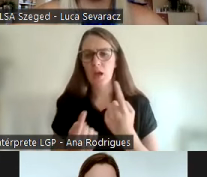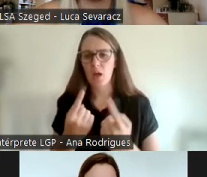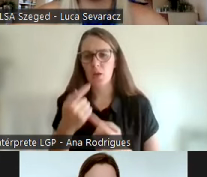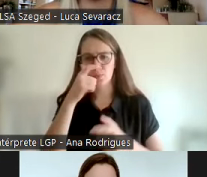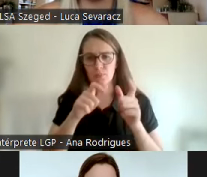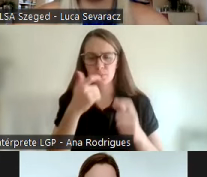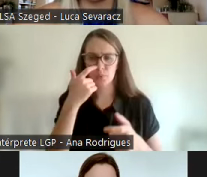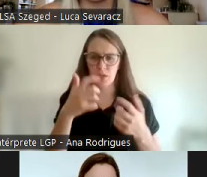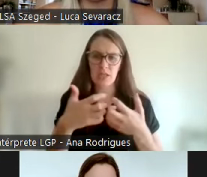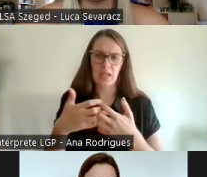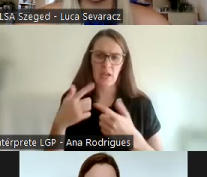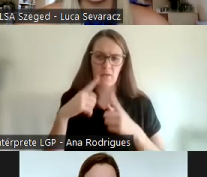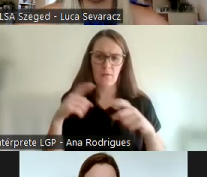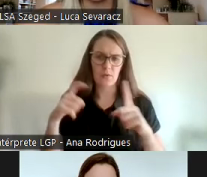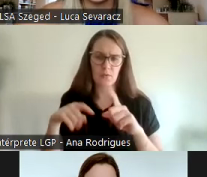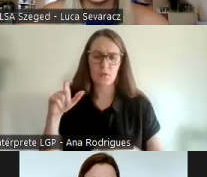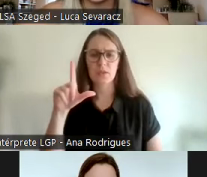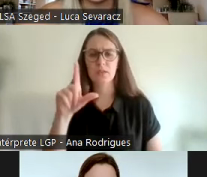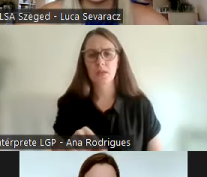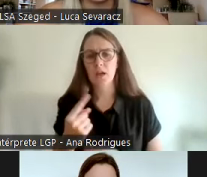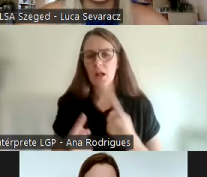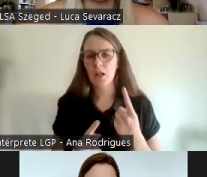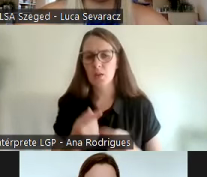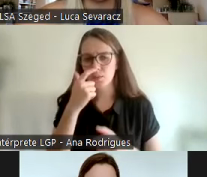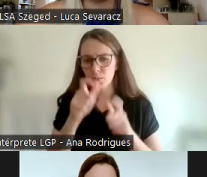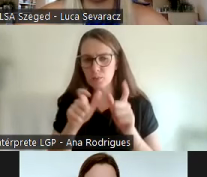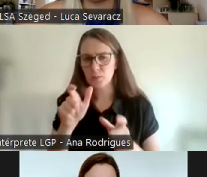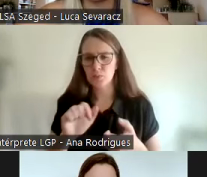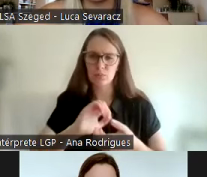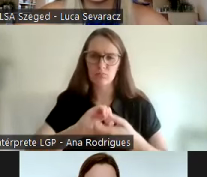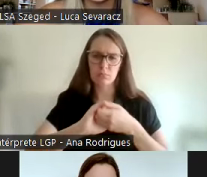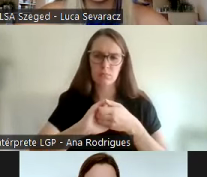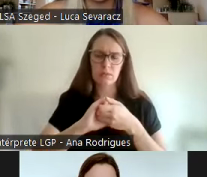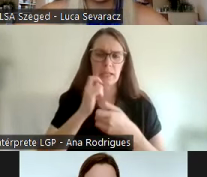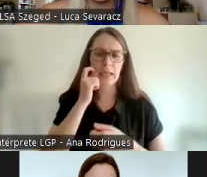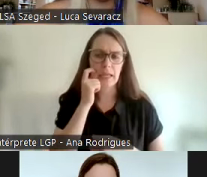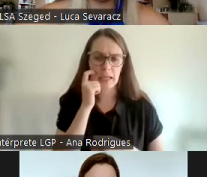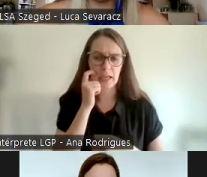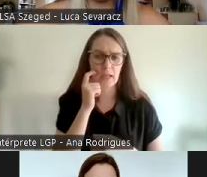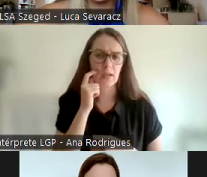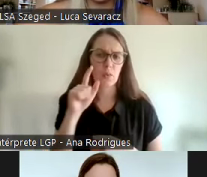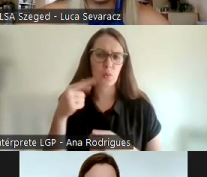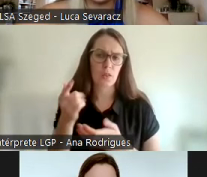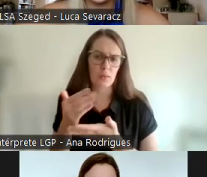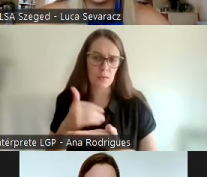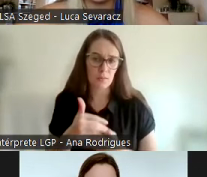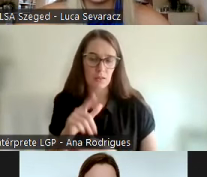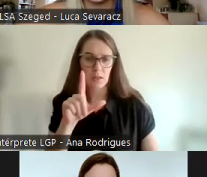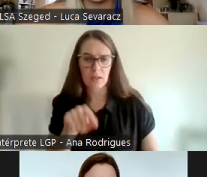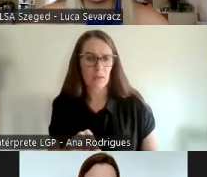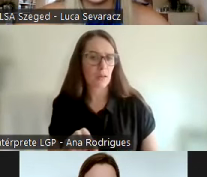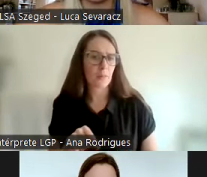we also organized our own charity events in collaboration with the Pro Bono Law Clinic as well.